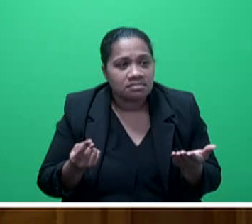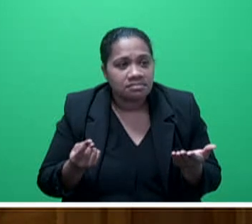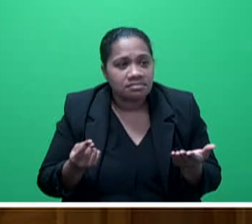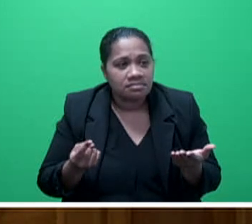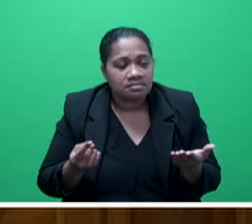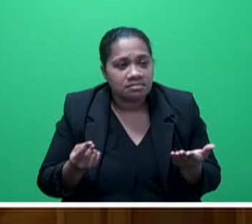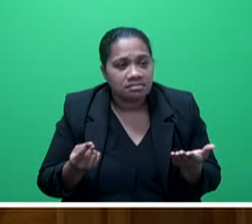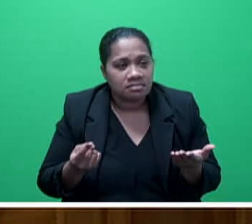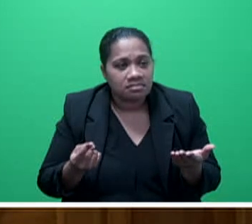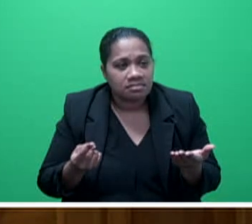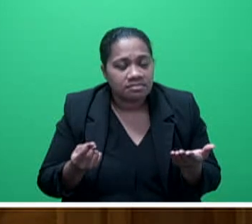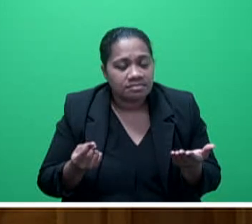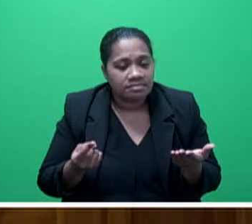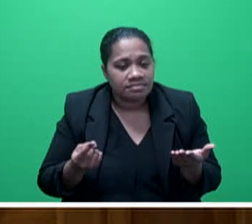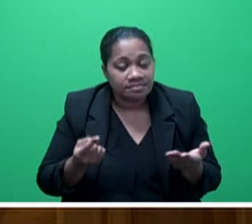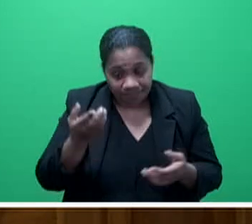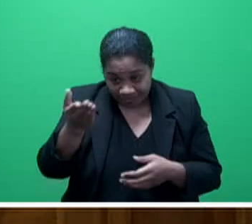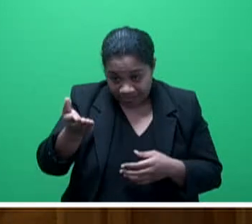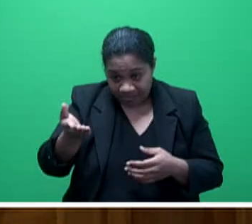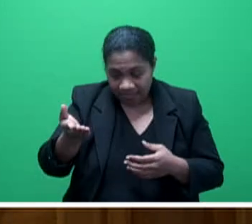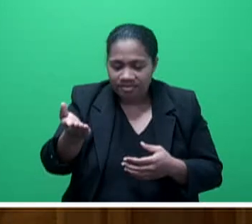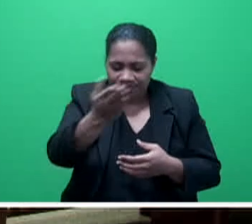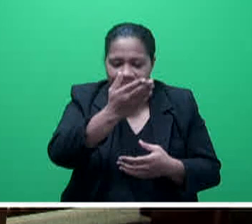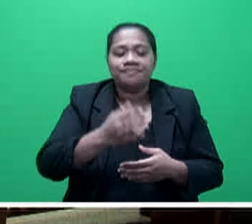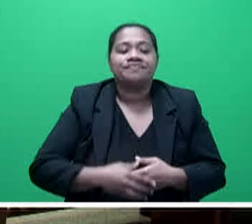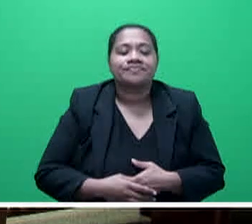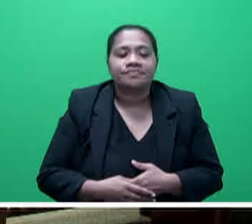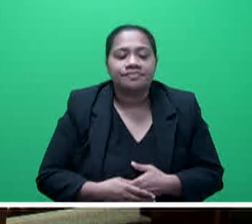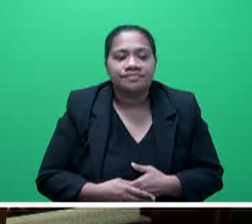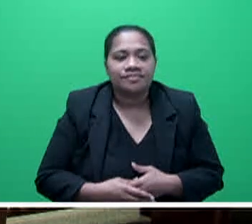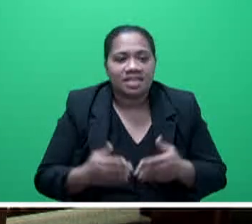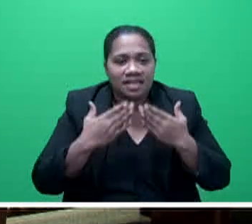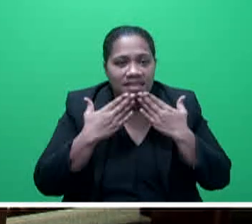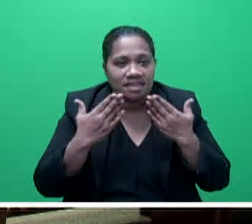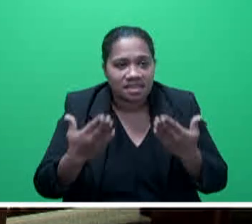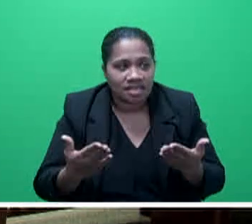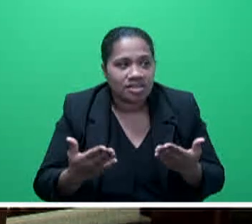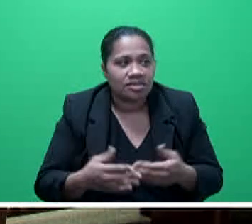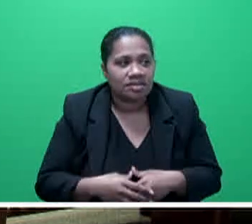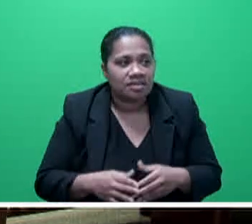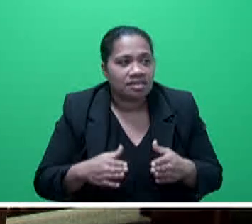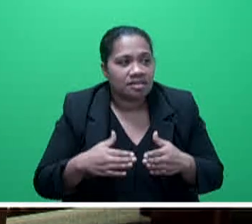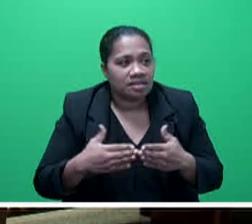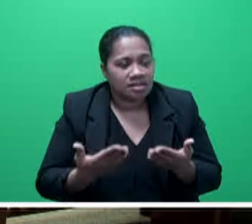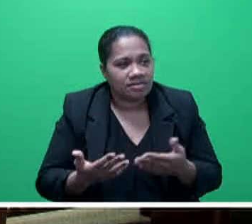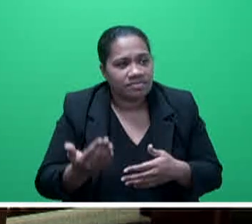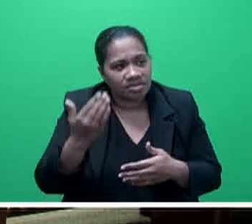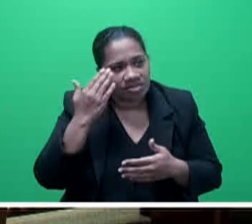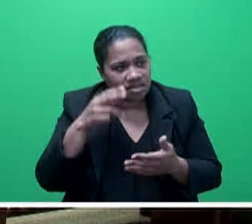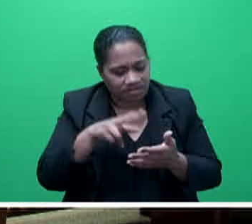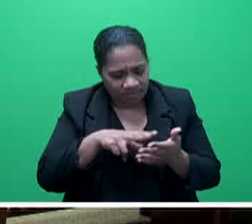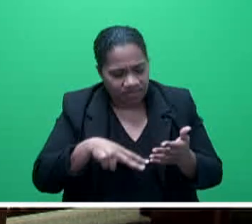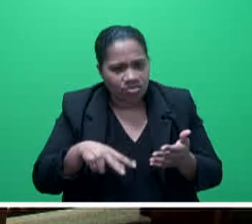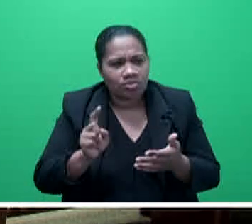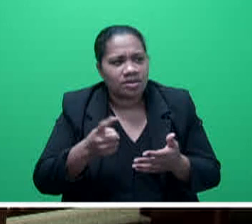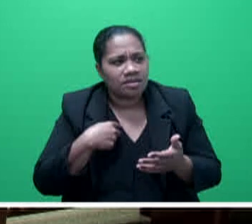so I'll let you finish. Thank you, because I've lost my train of thought. I'll go back to what I just read. We take on